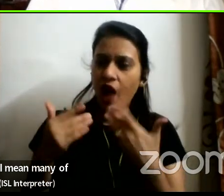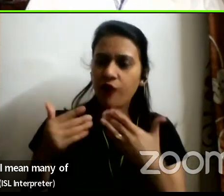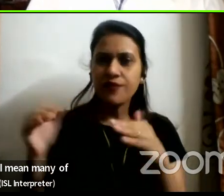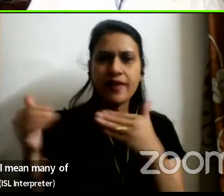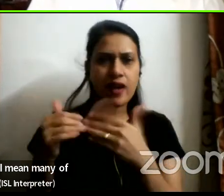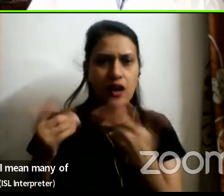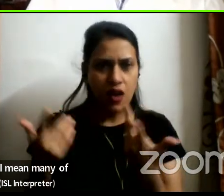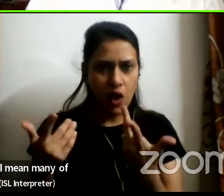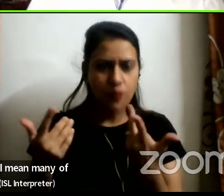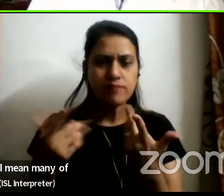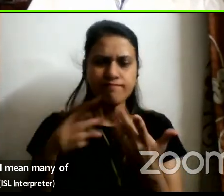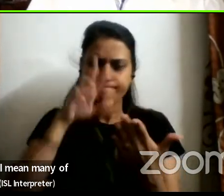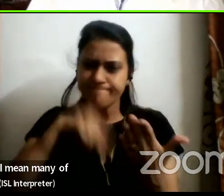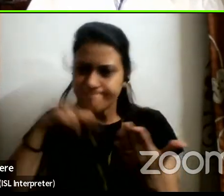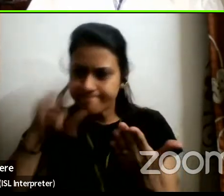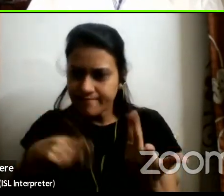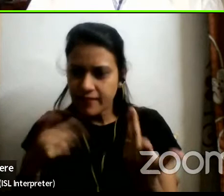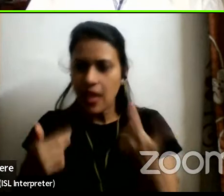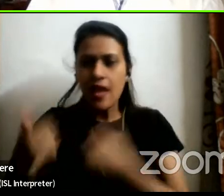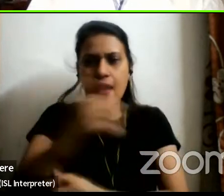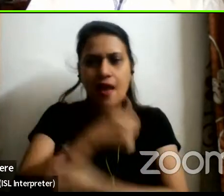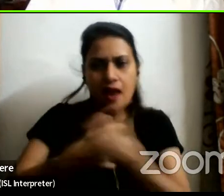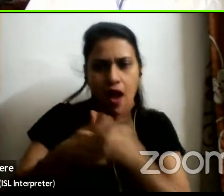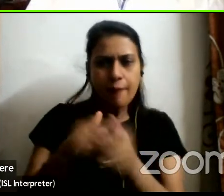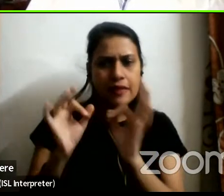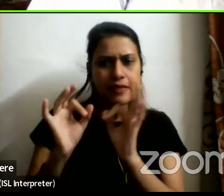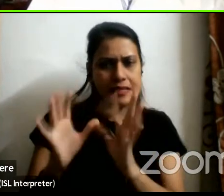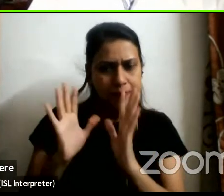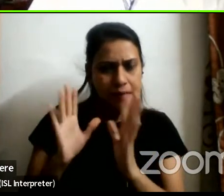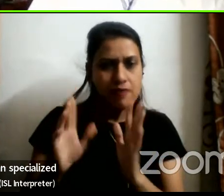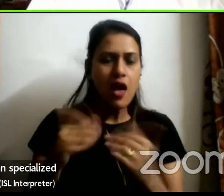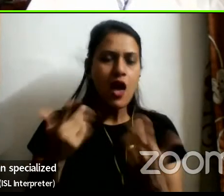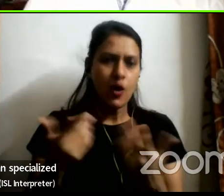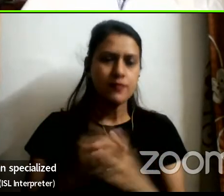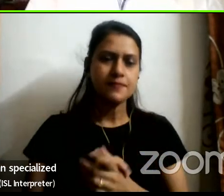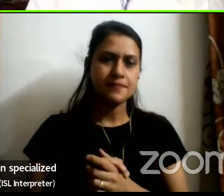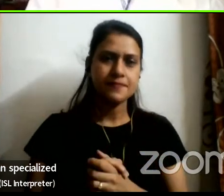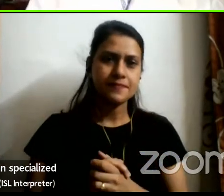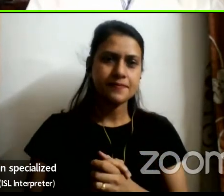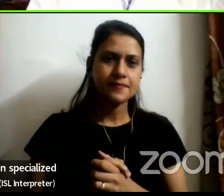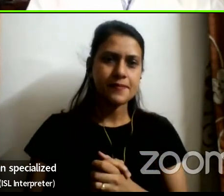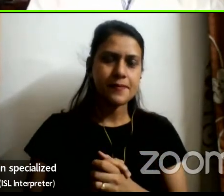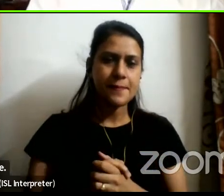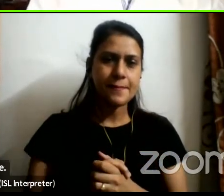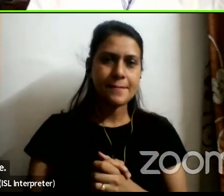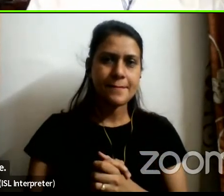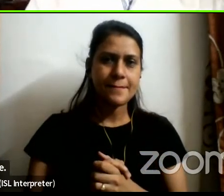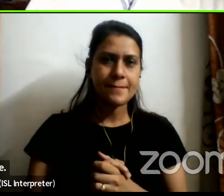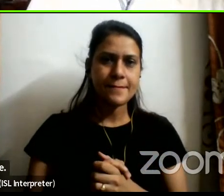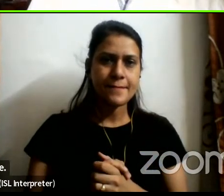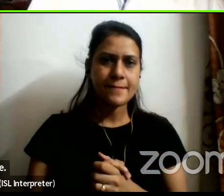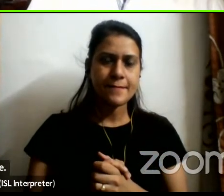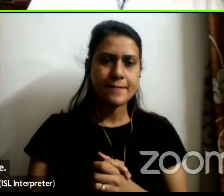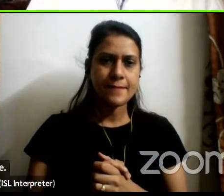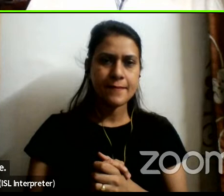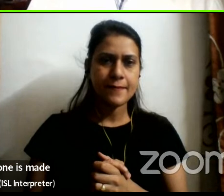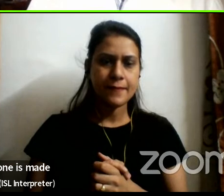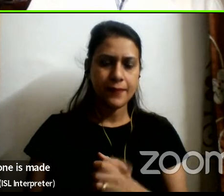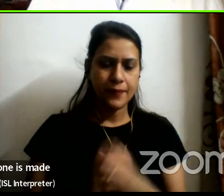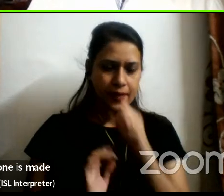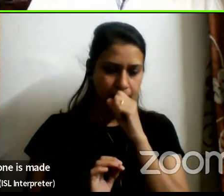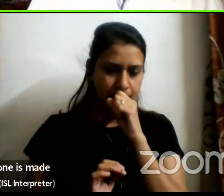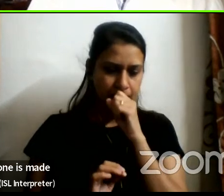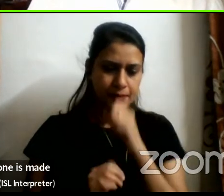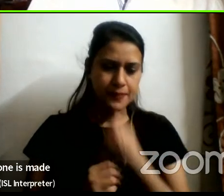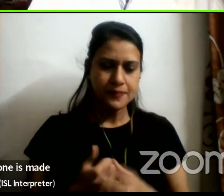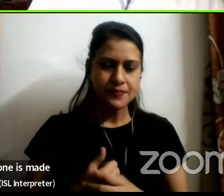there was a specialized competition appellate tribunal. So I think, Manjushri, I think much is made out of the absence of